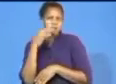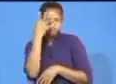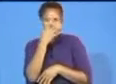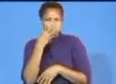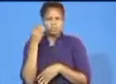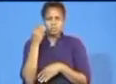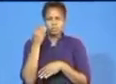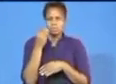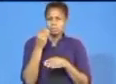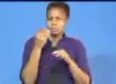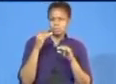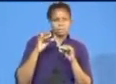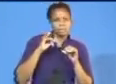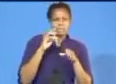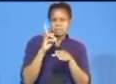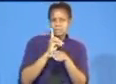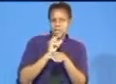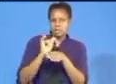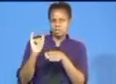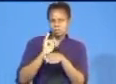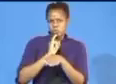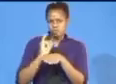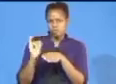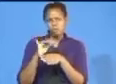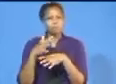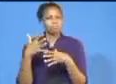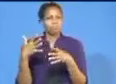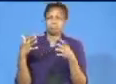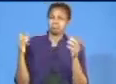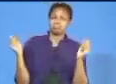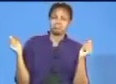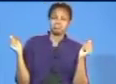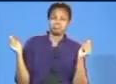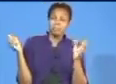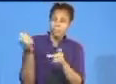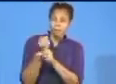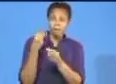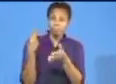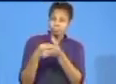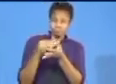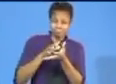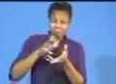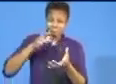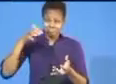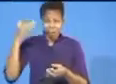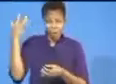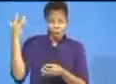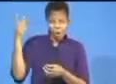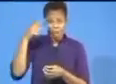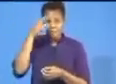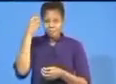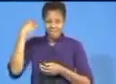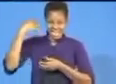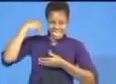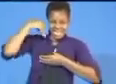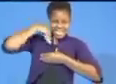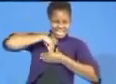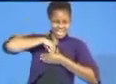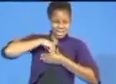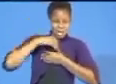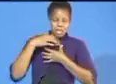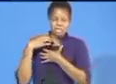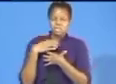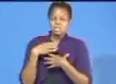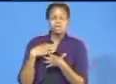multi-billion dollar industries, all because there is this innate desire for